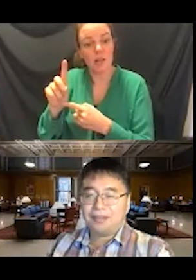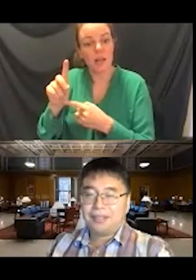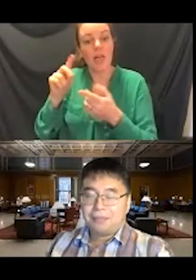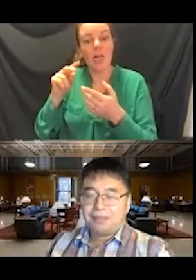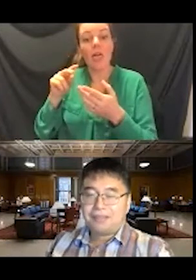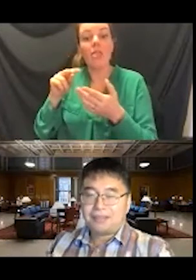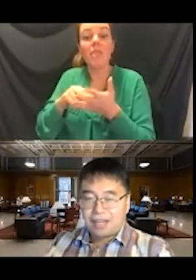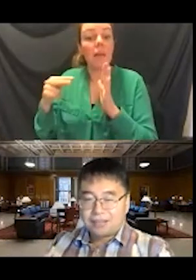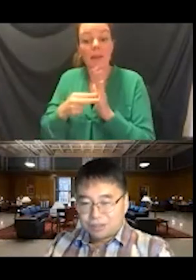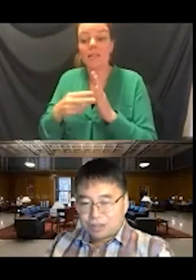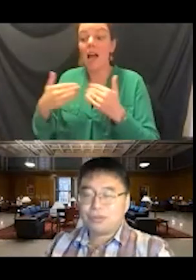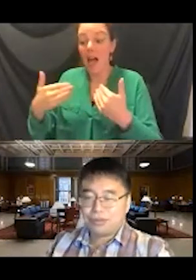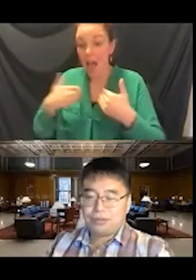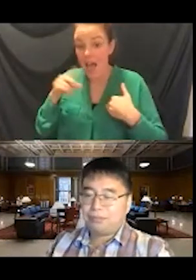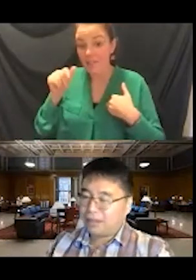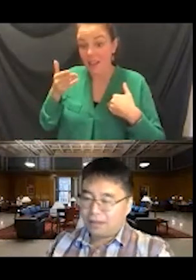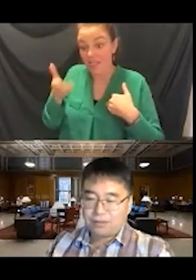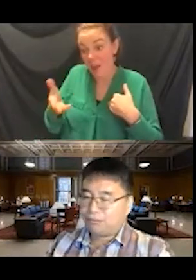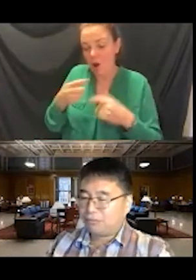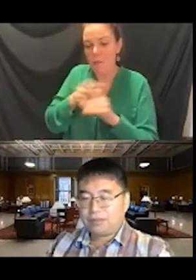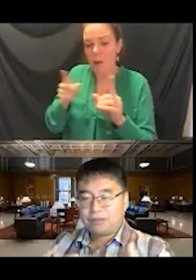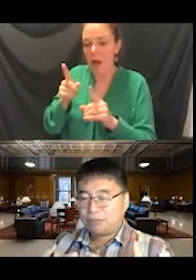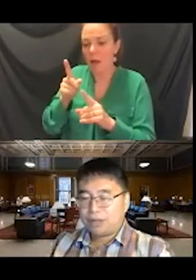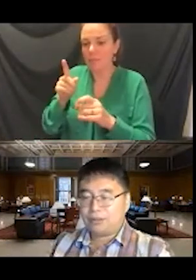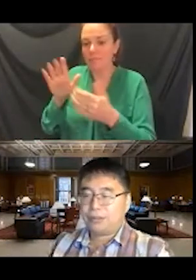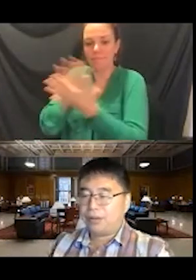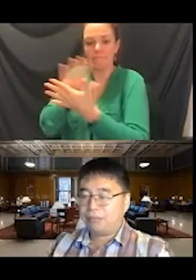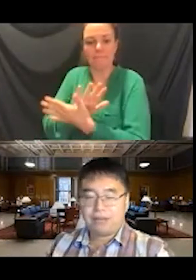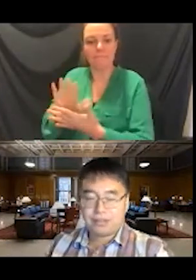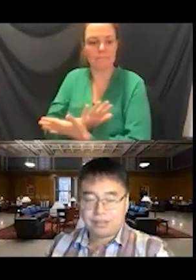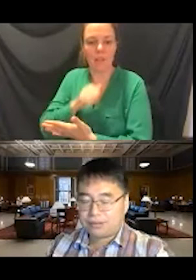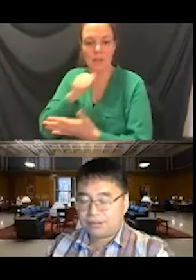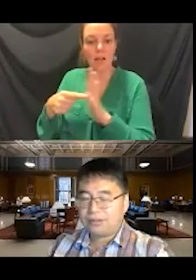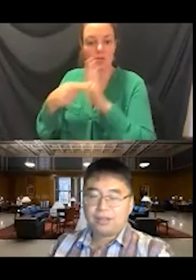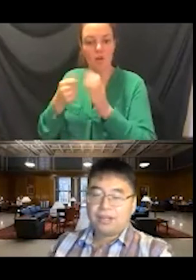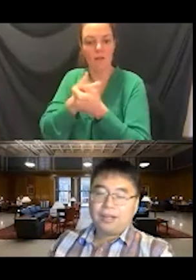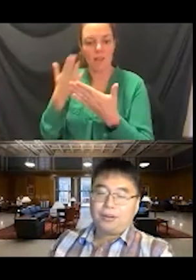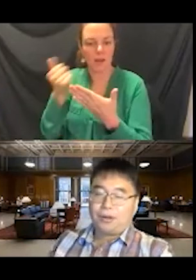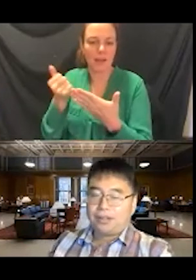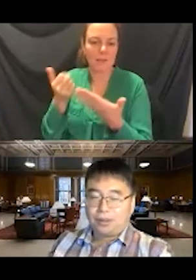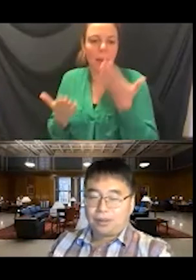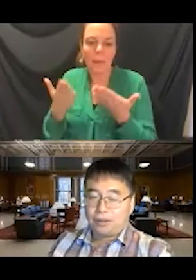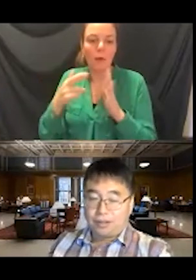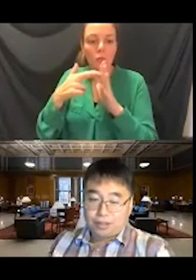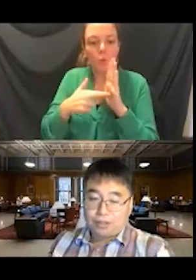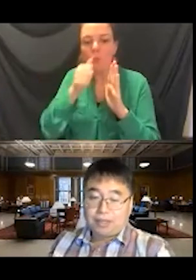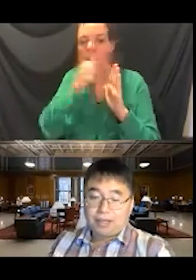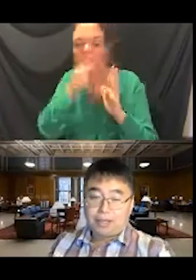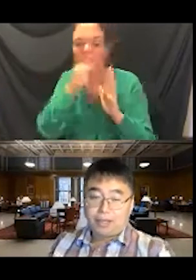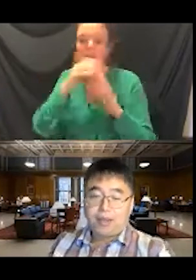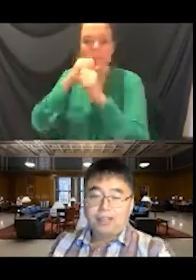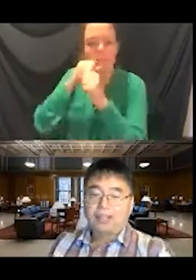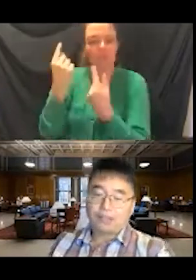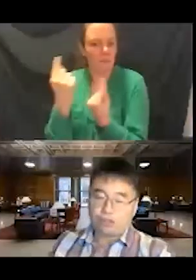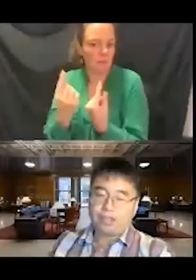available, but it's just not shown to you because of some regulatory or privacy concerns, or it could be